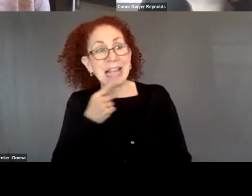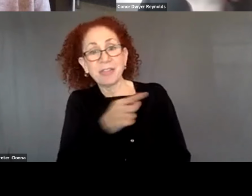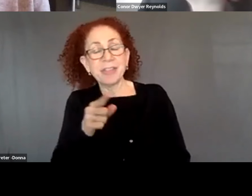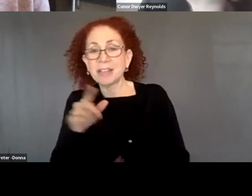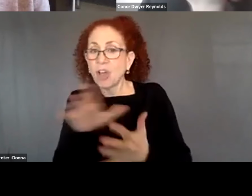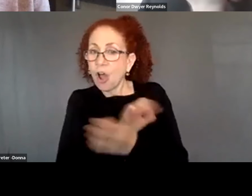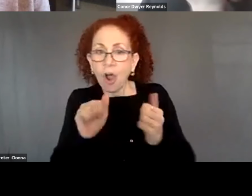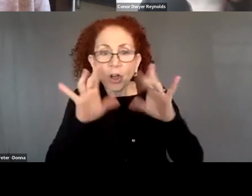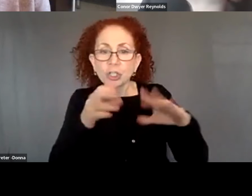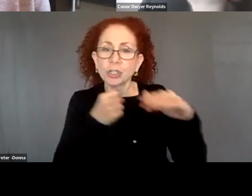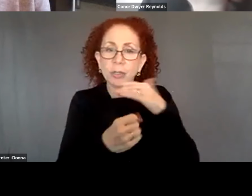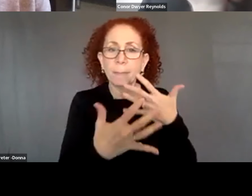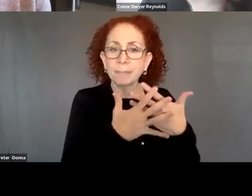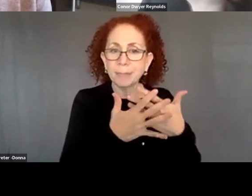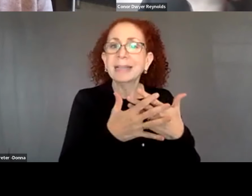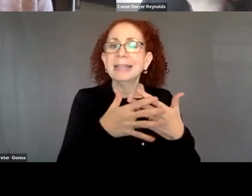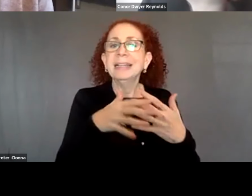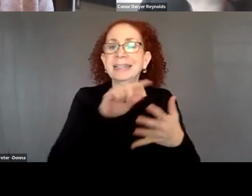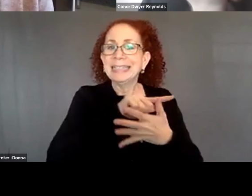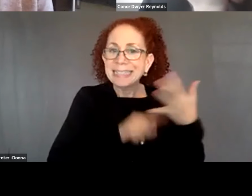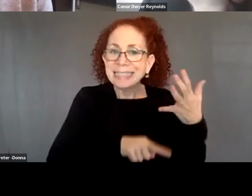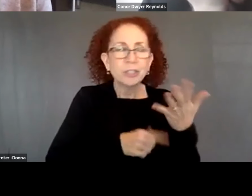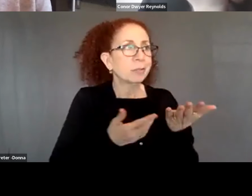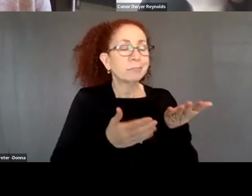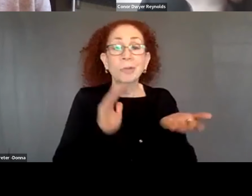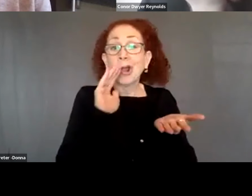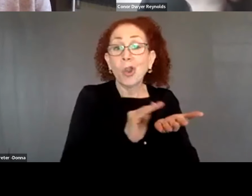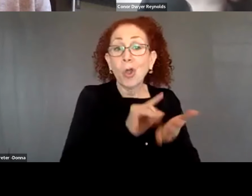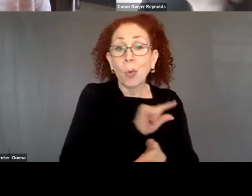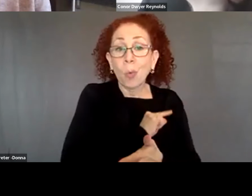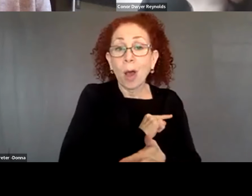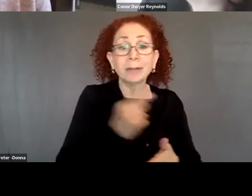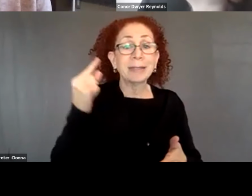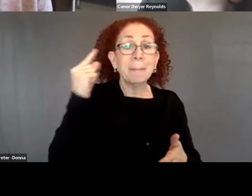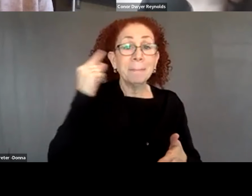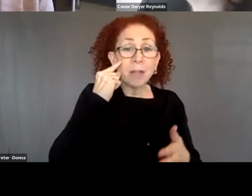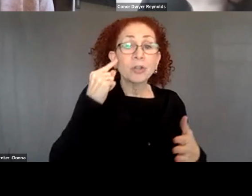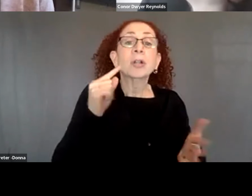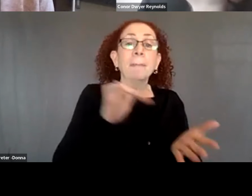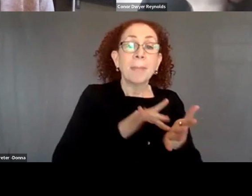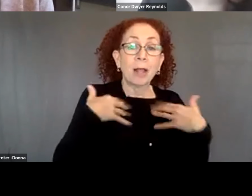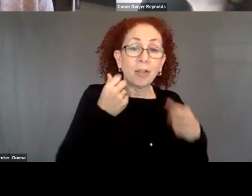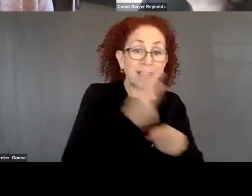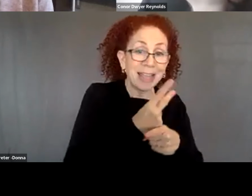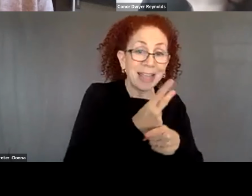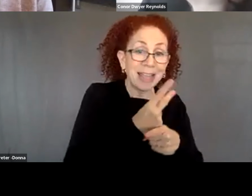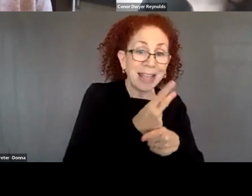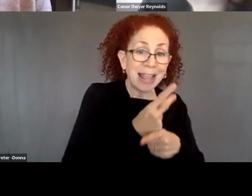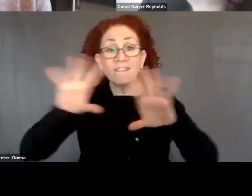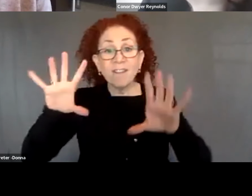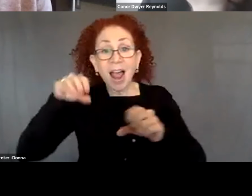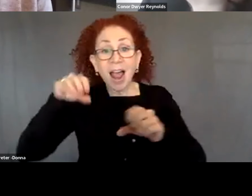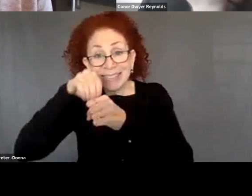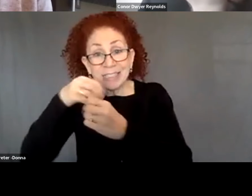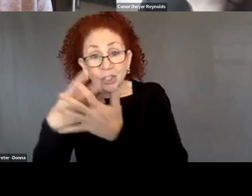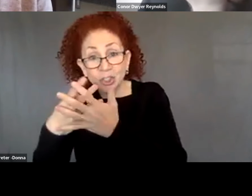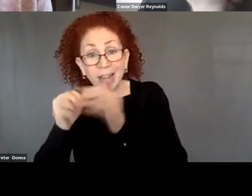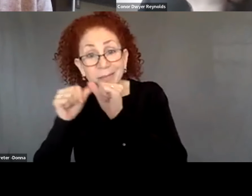carceral conditions, whether it's the low quality medical and mental health care, the pervasive violence within prisons and jails, the